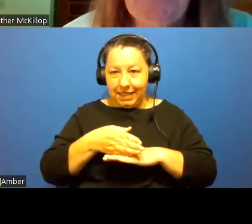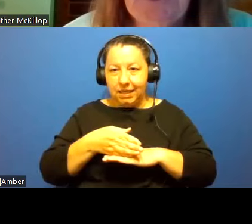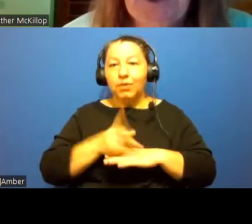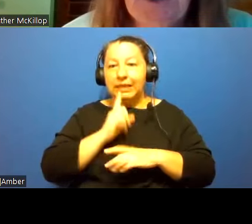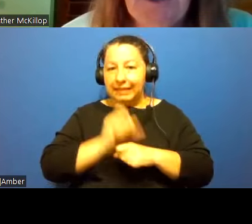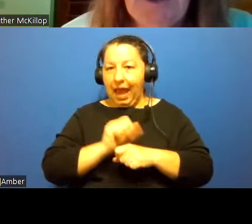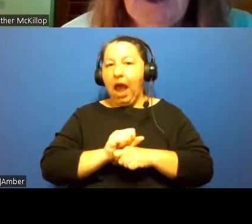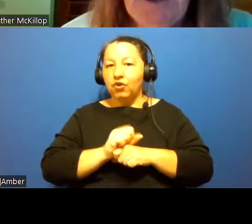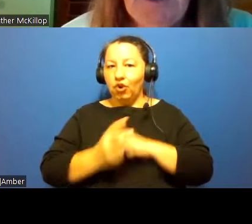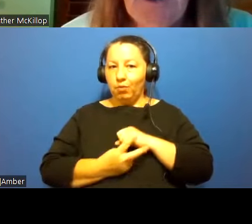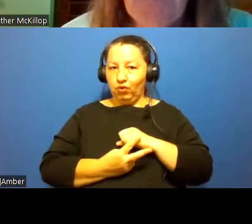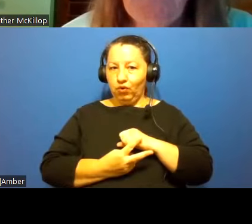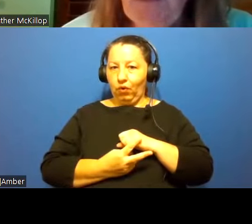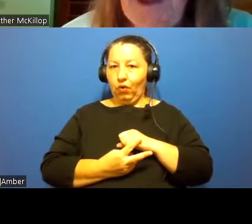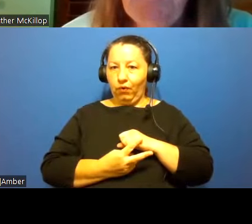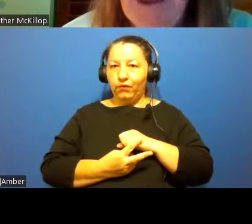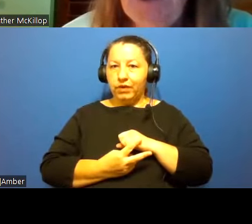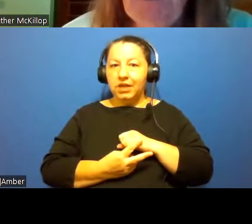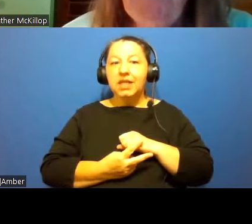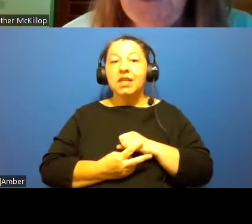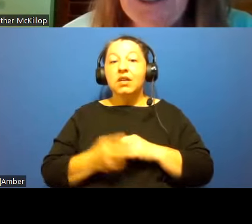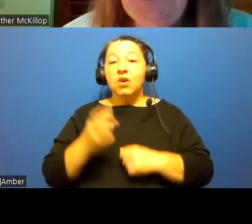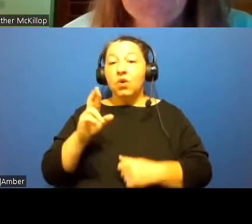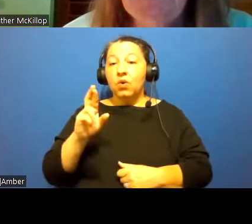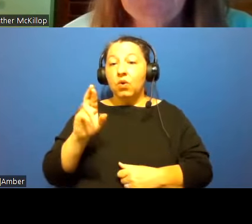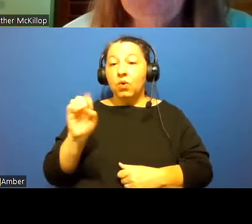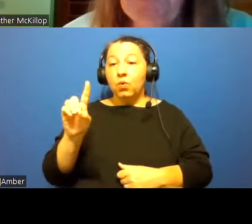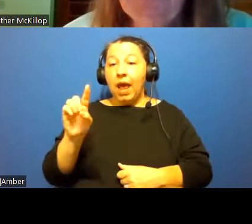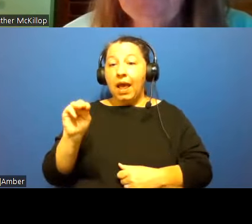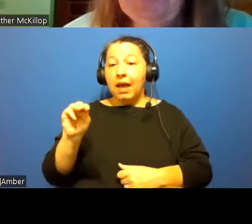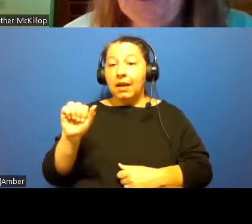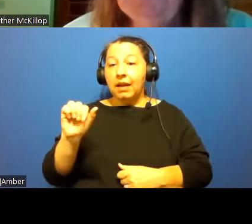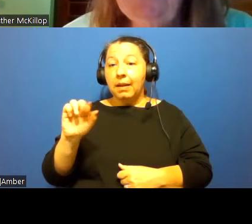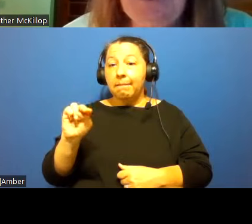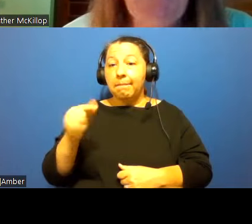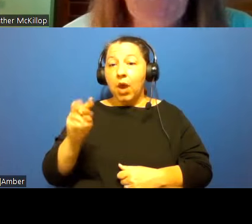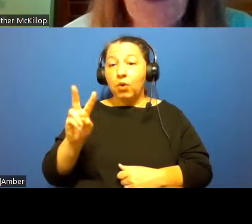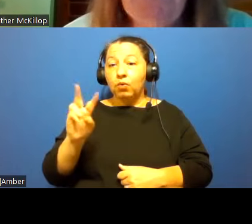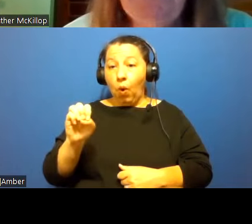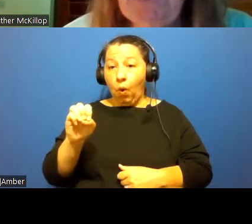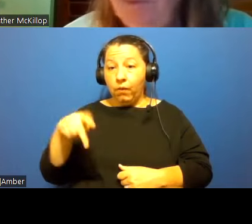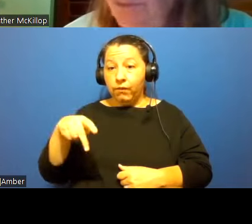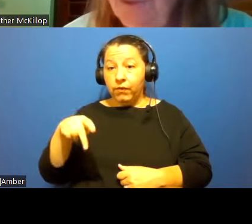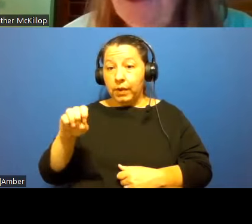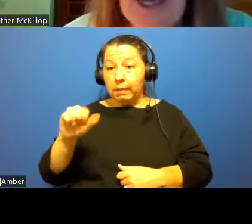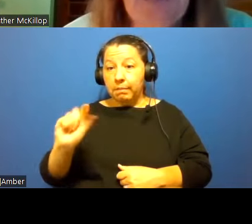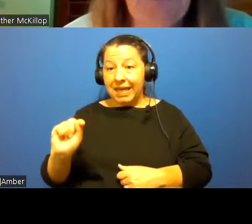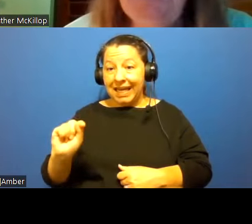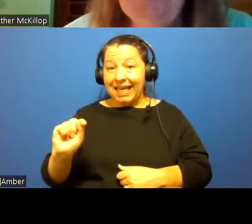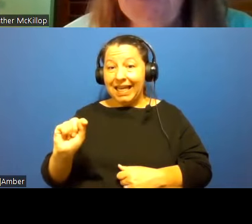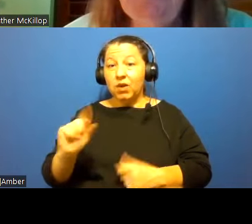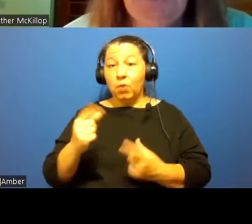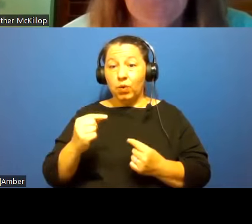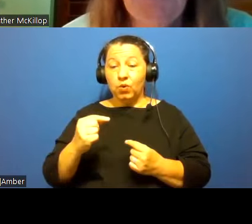preserved. The red mangrove peat deposited as sea level rose since the last